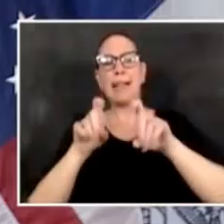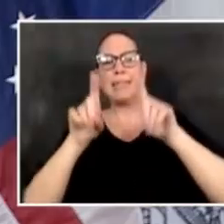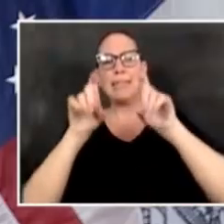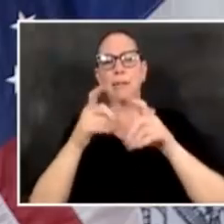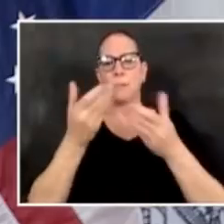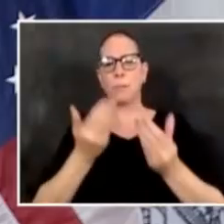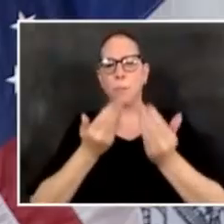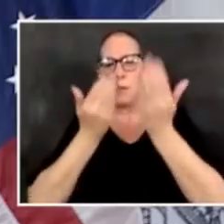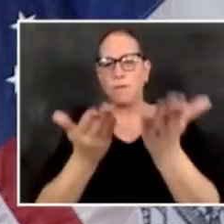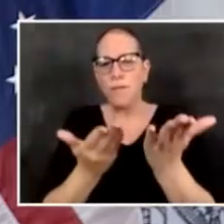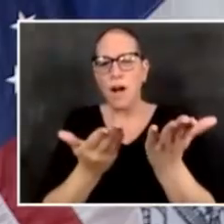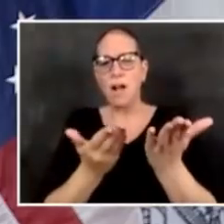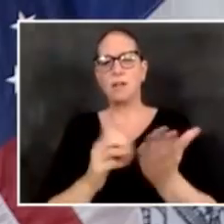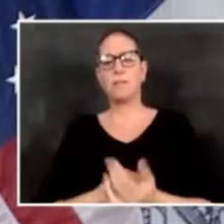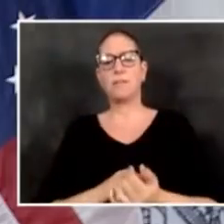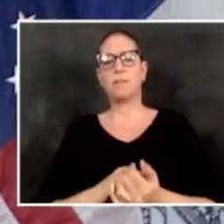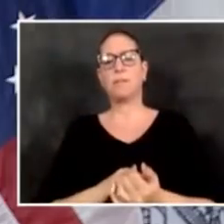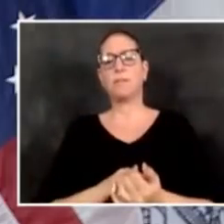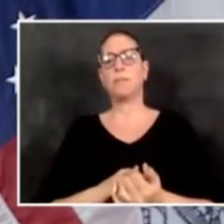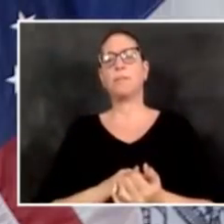mentioned the self-testing